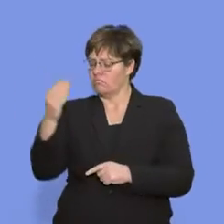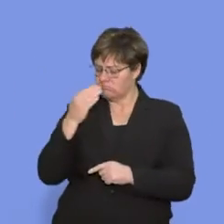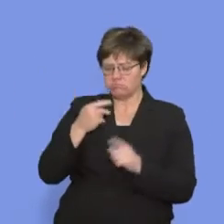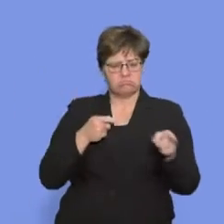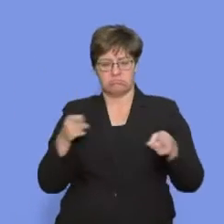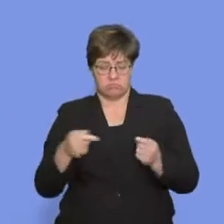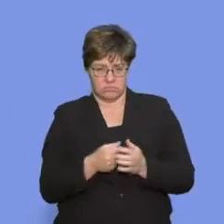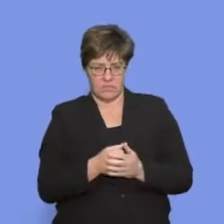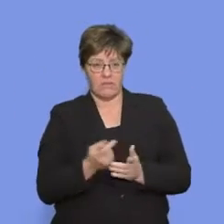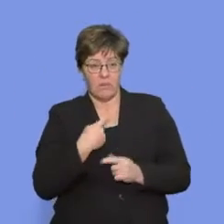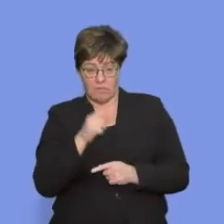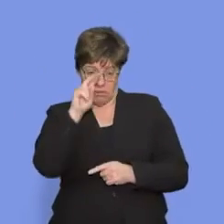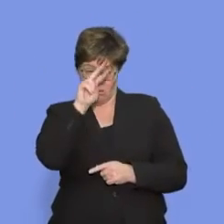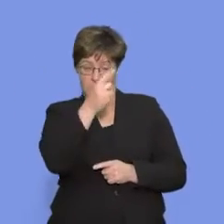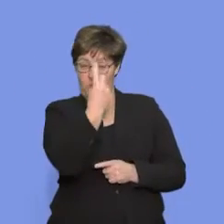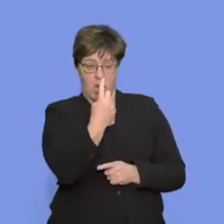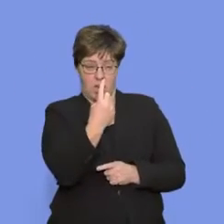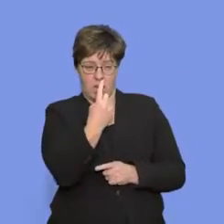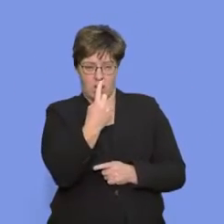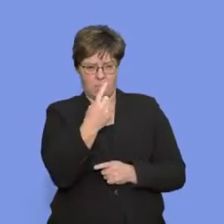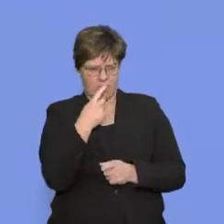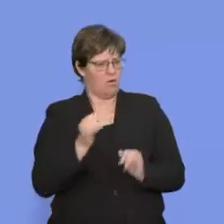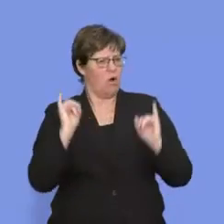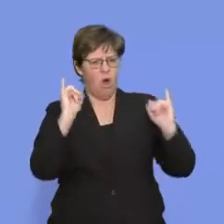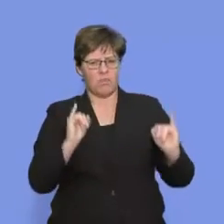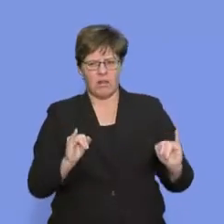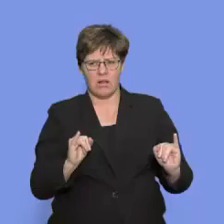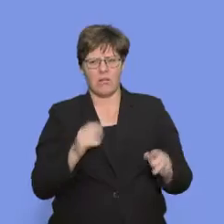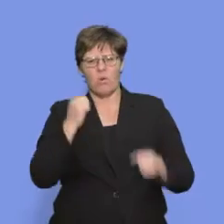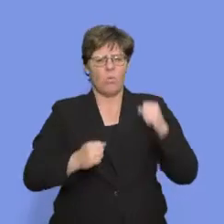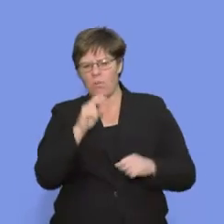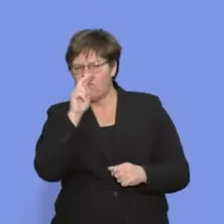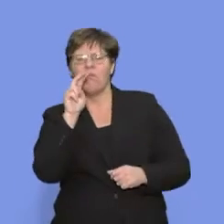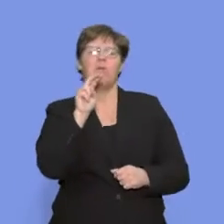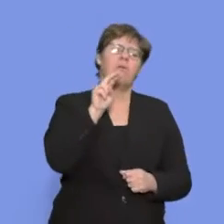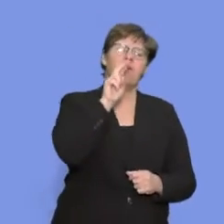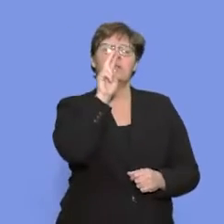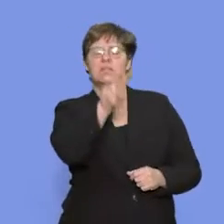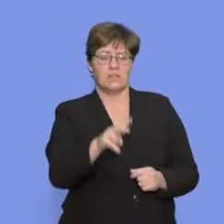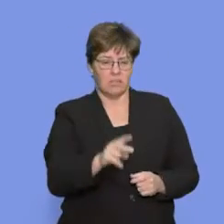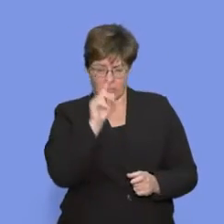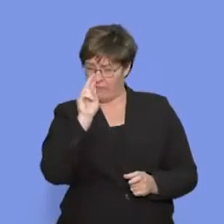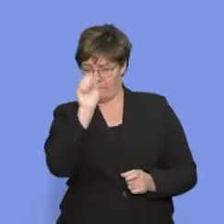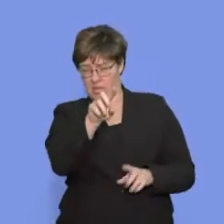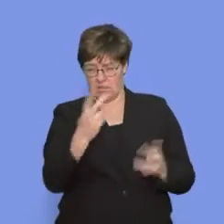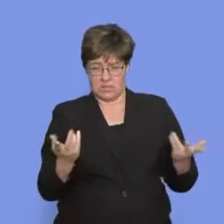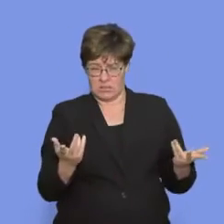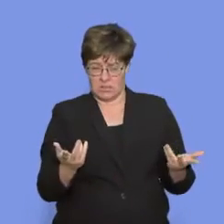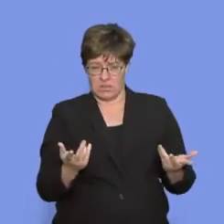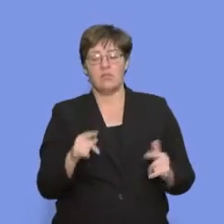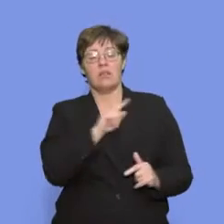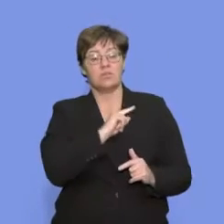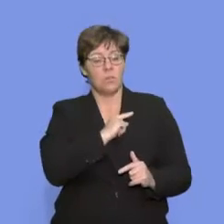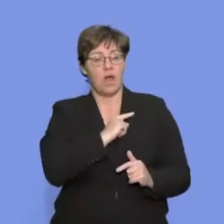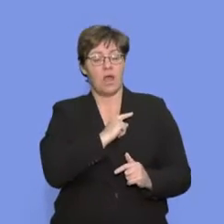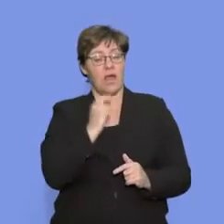you could only see it one place, that would be horrible. You had to go and walk there and, see what's going on. So that's why your lens can